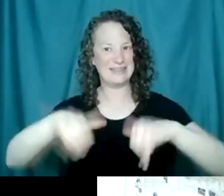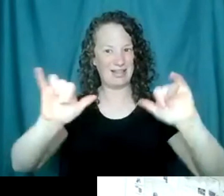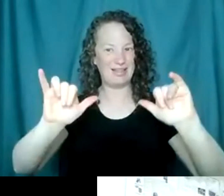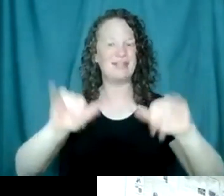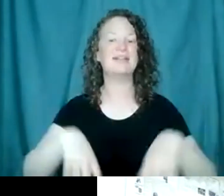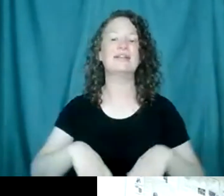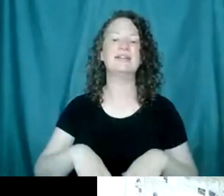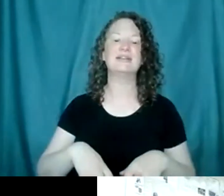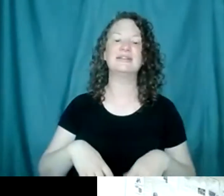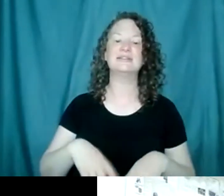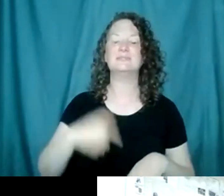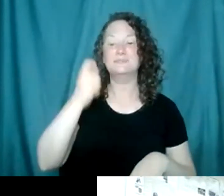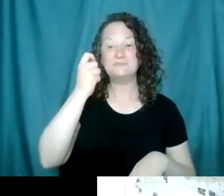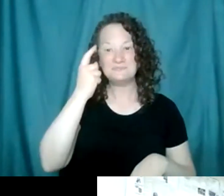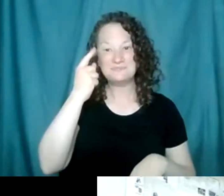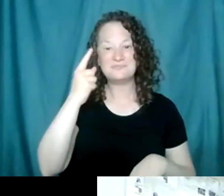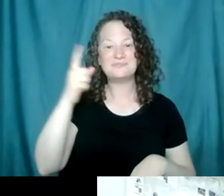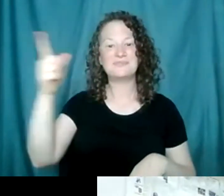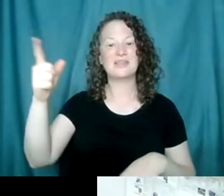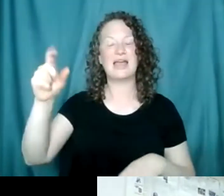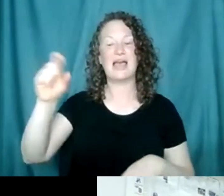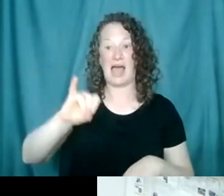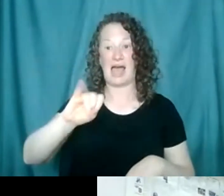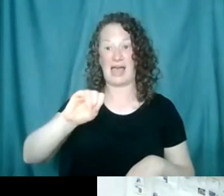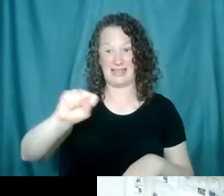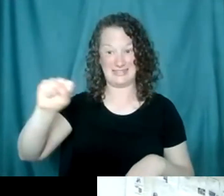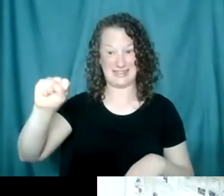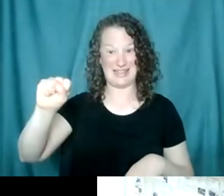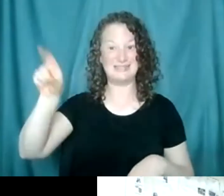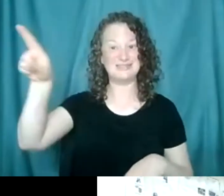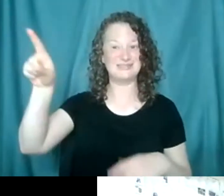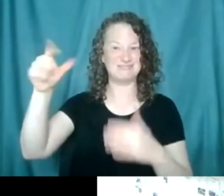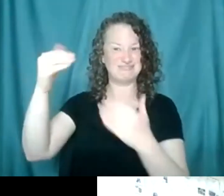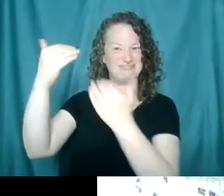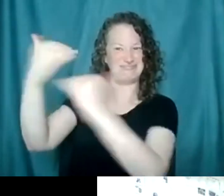on space when you're on the International Space Station. So